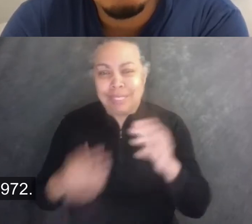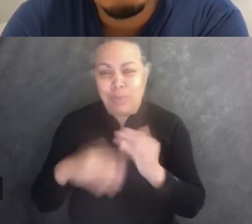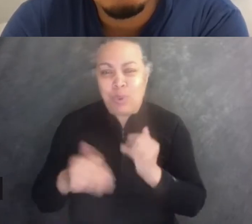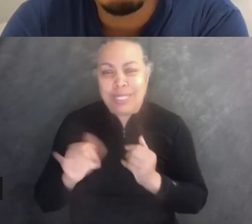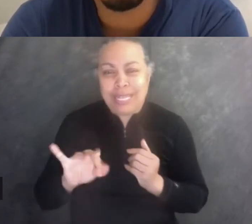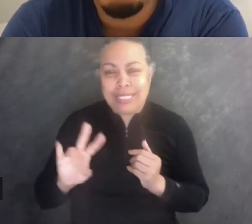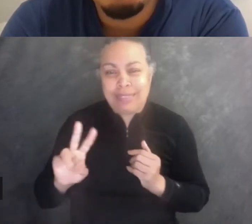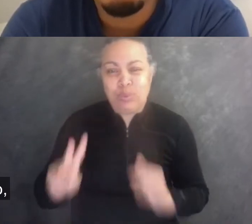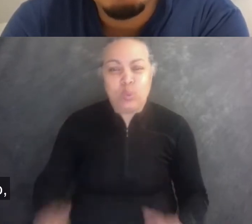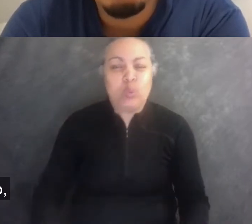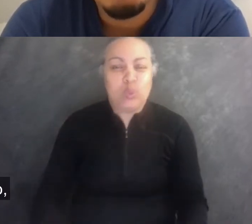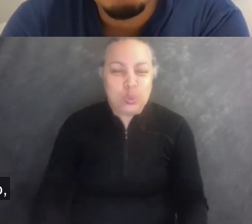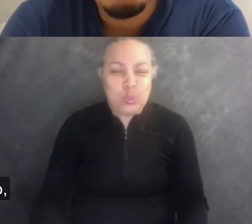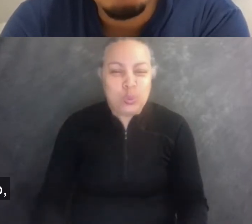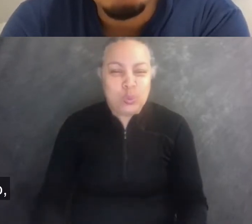1972. Mm-hmm.